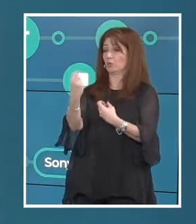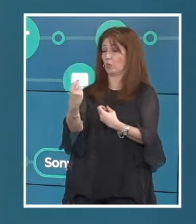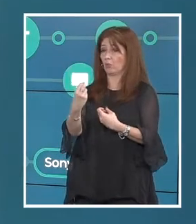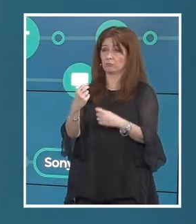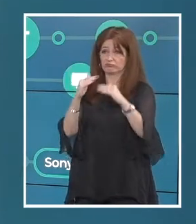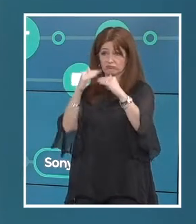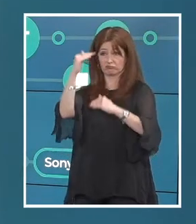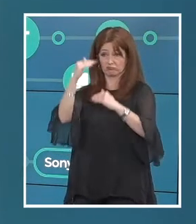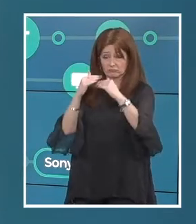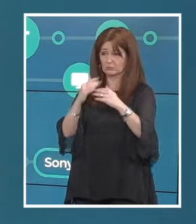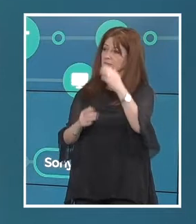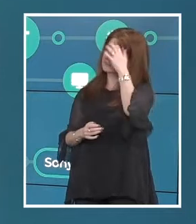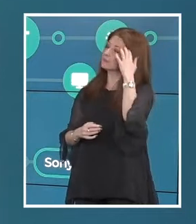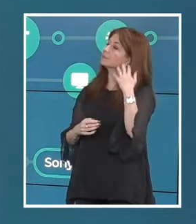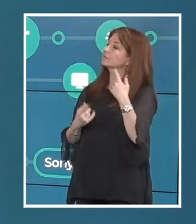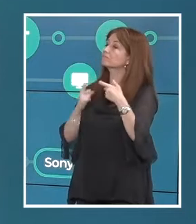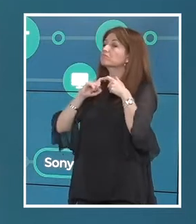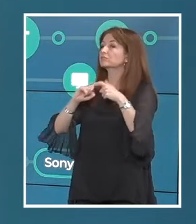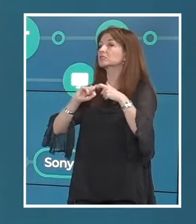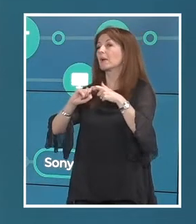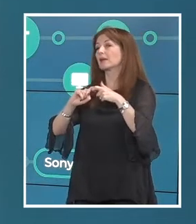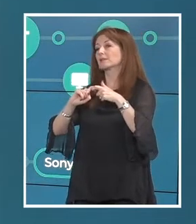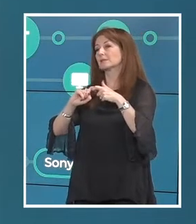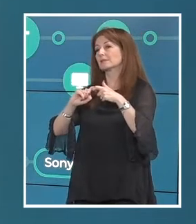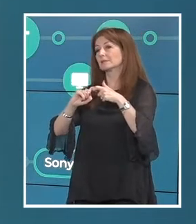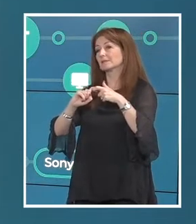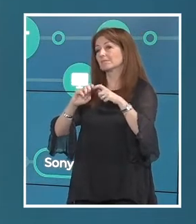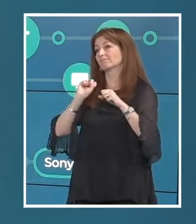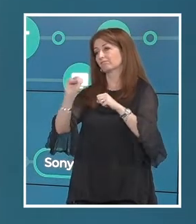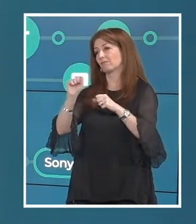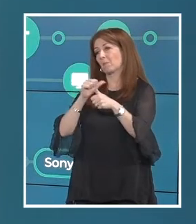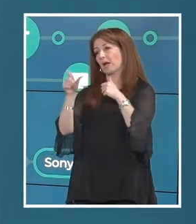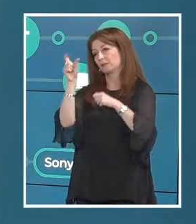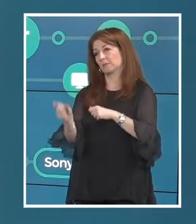text, depending on what's best for the person.